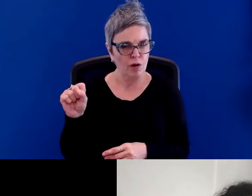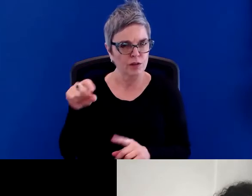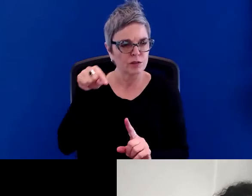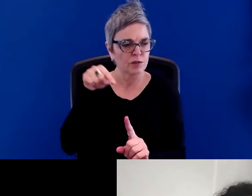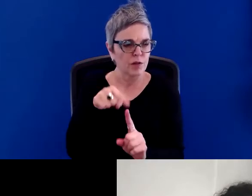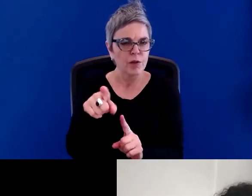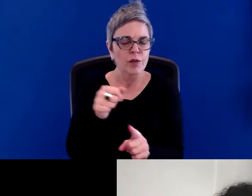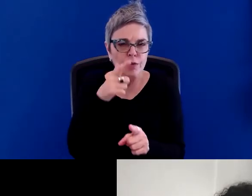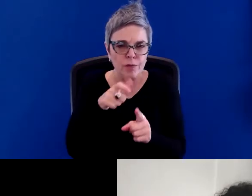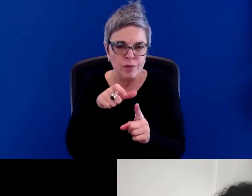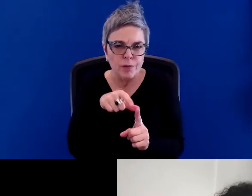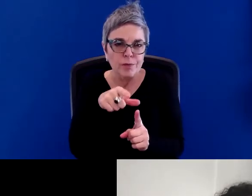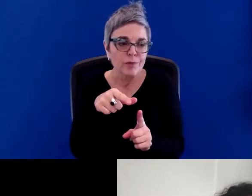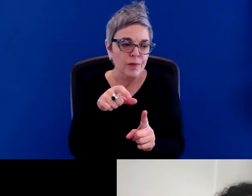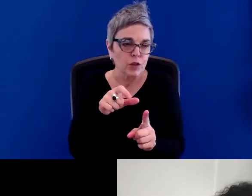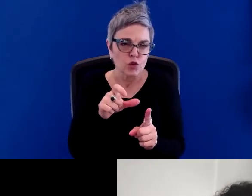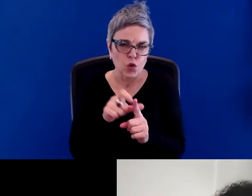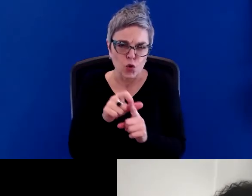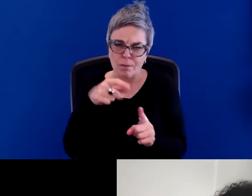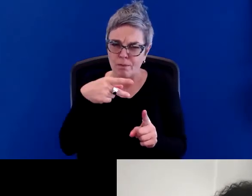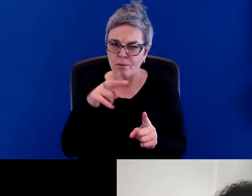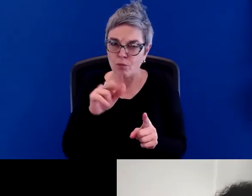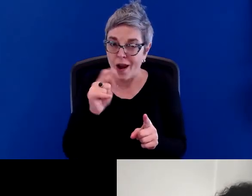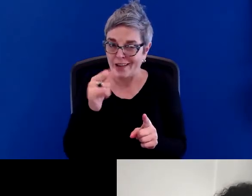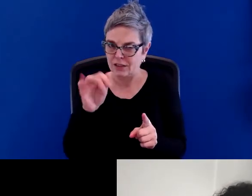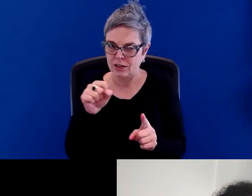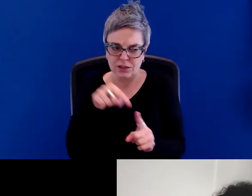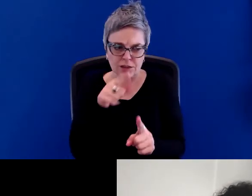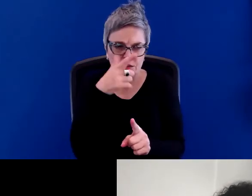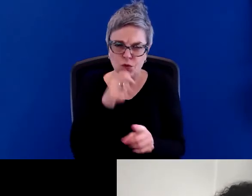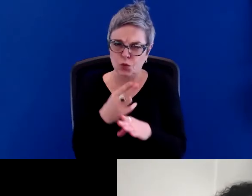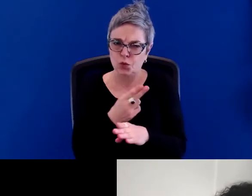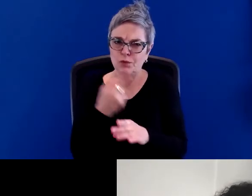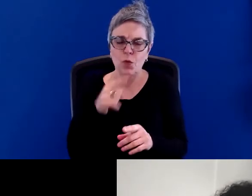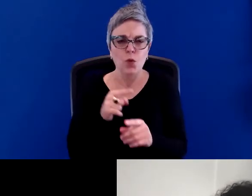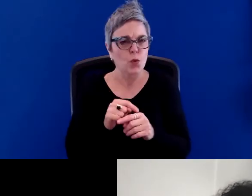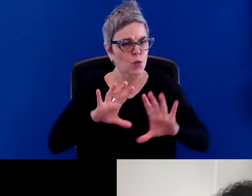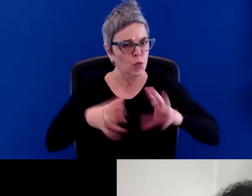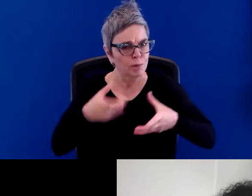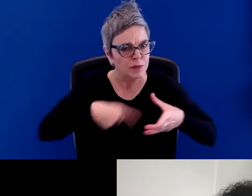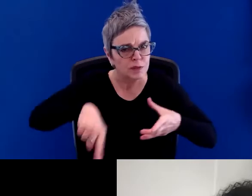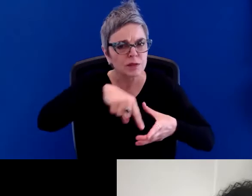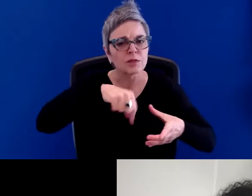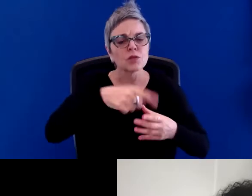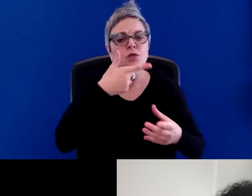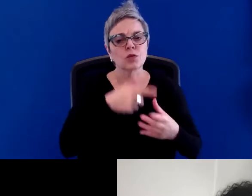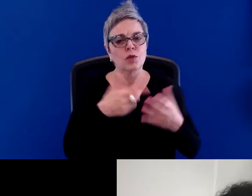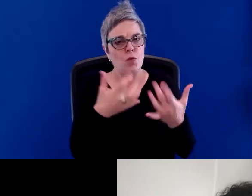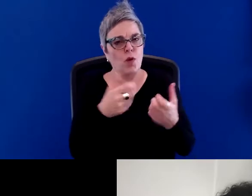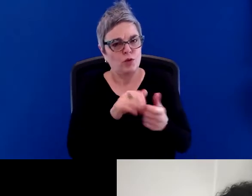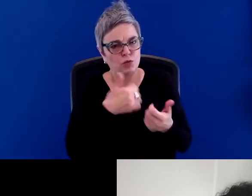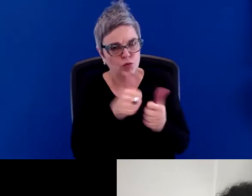groups to change their realities through social justice and with reproductive justice praxis